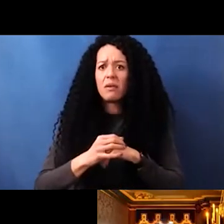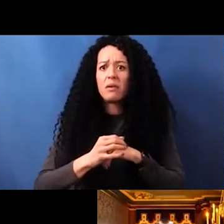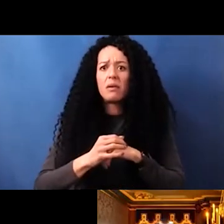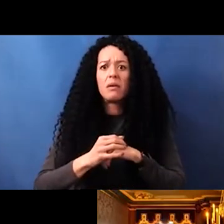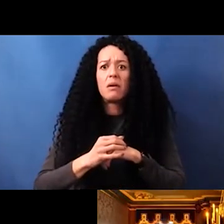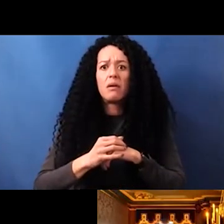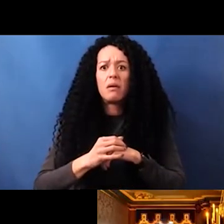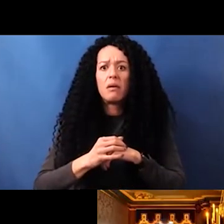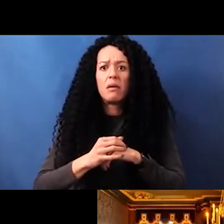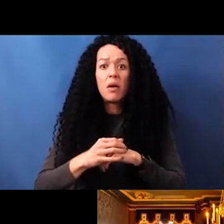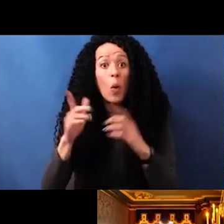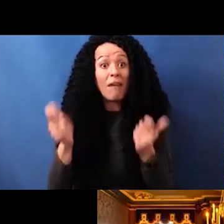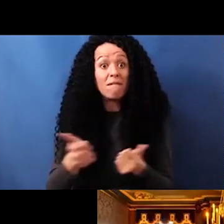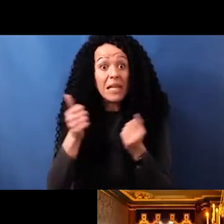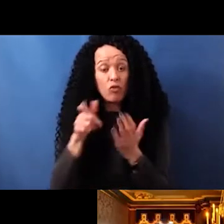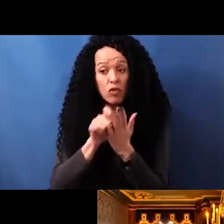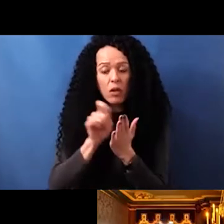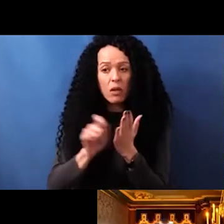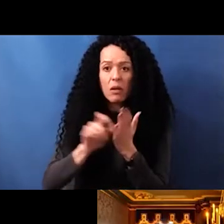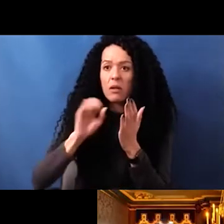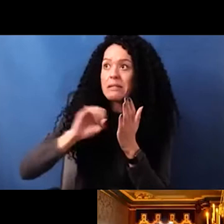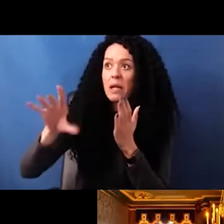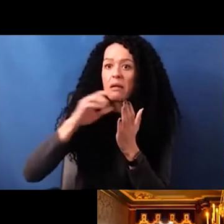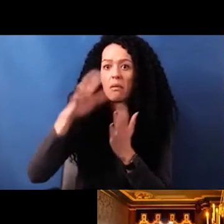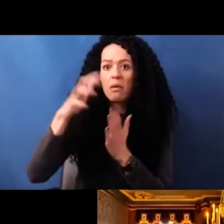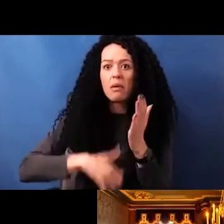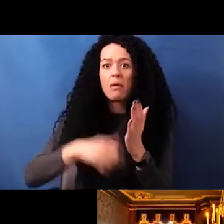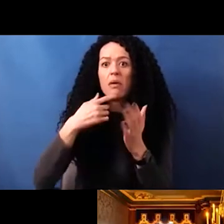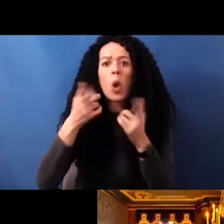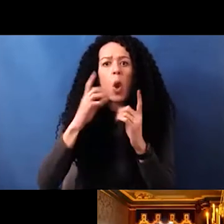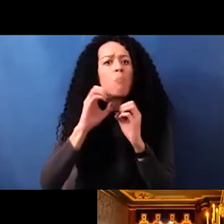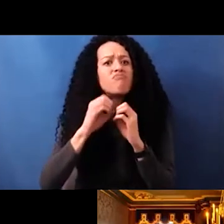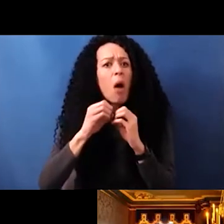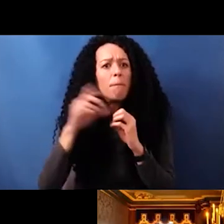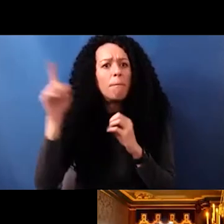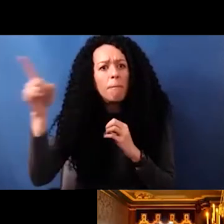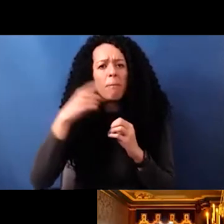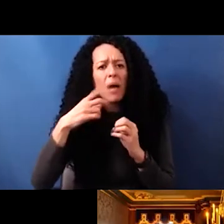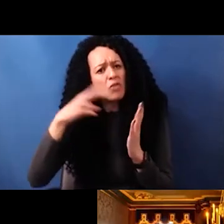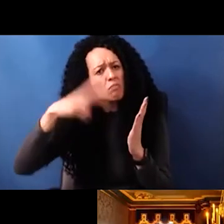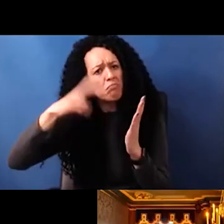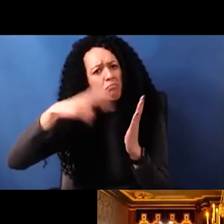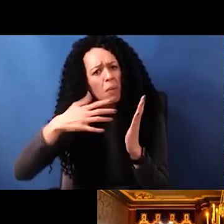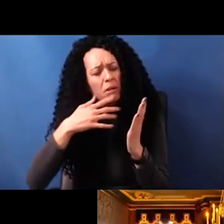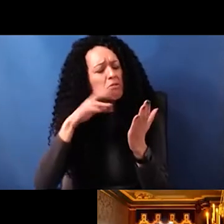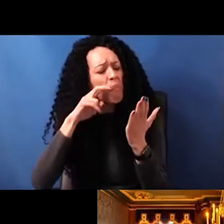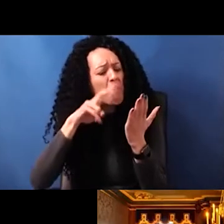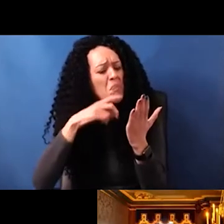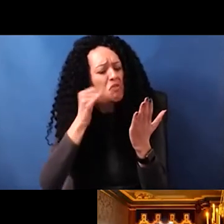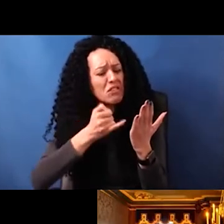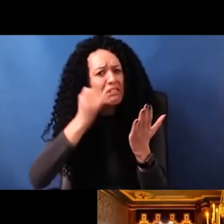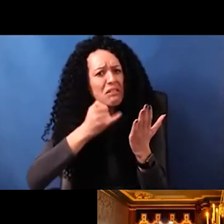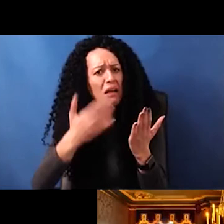As soon as my work was finished, I sent the manuscript to Lord Brougham, requesting that it might be thoroughly examined,